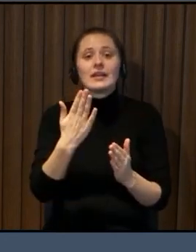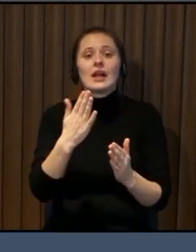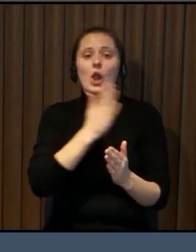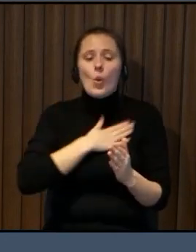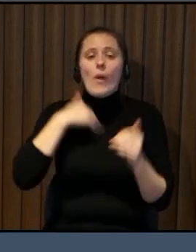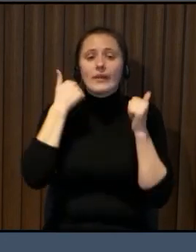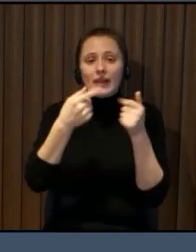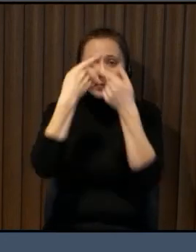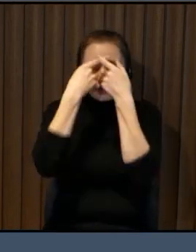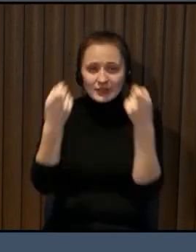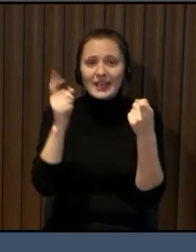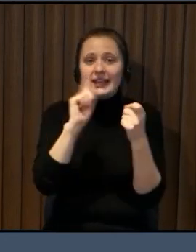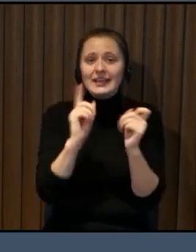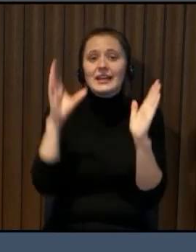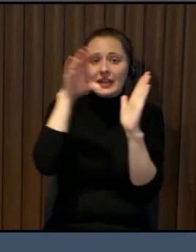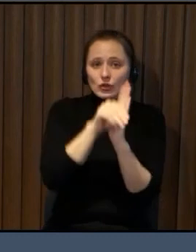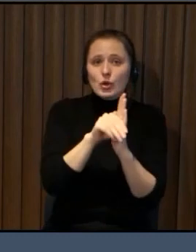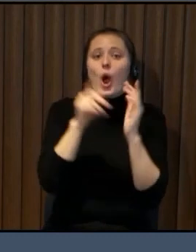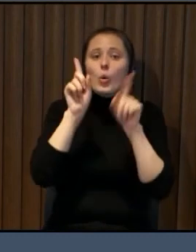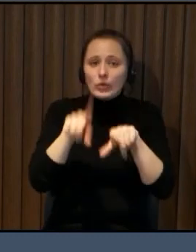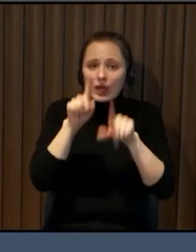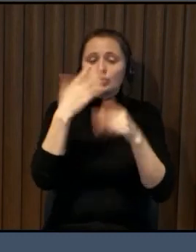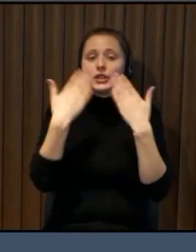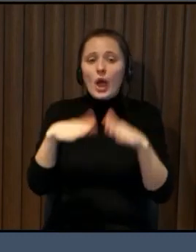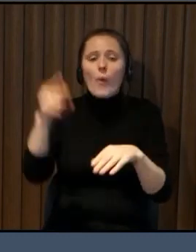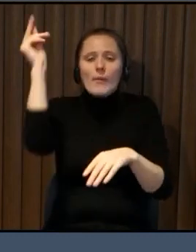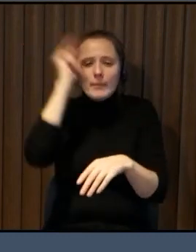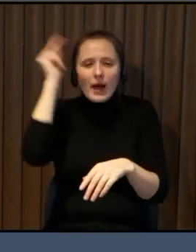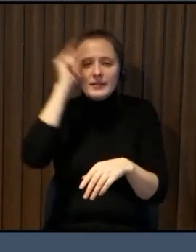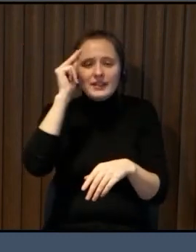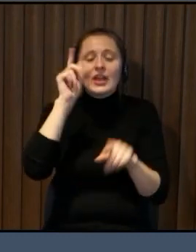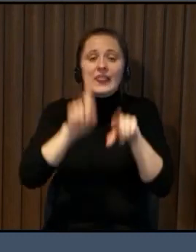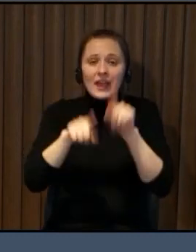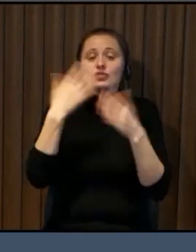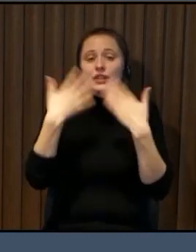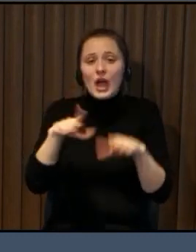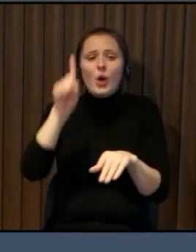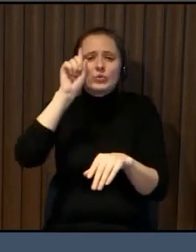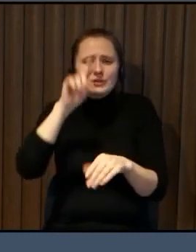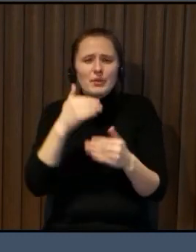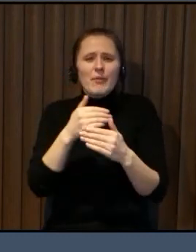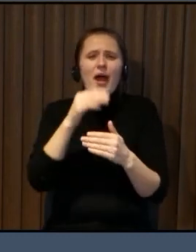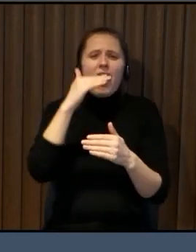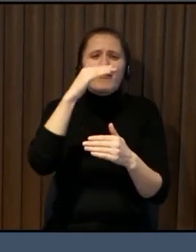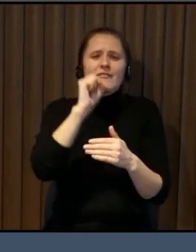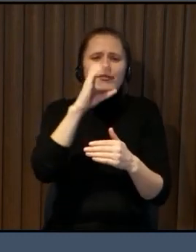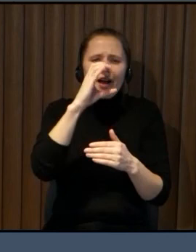But good news is that we are slowly learning it. Some already know it, and